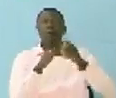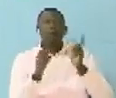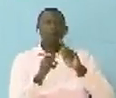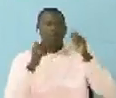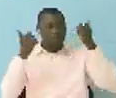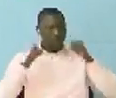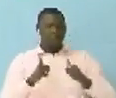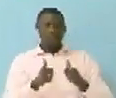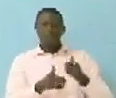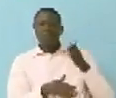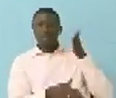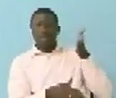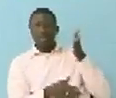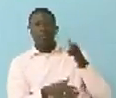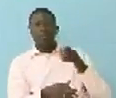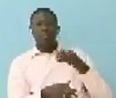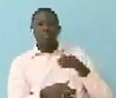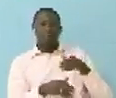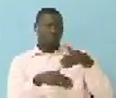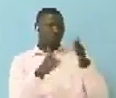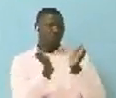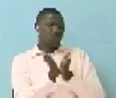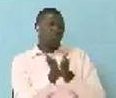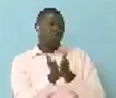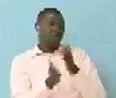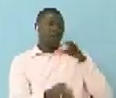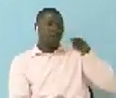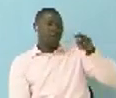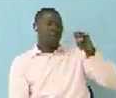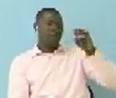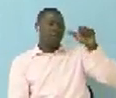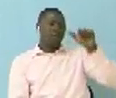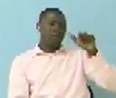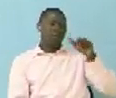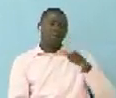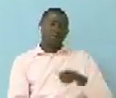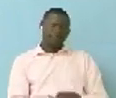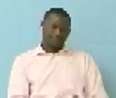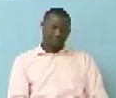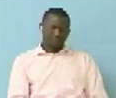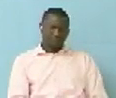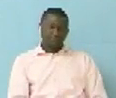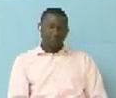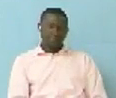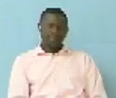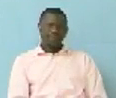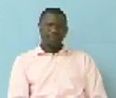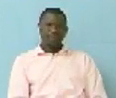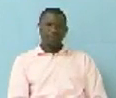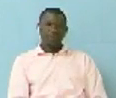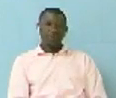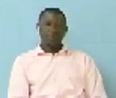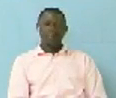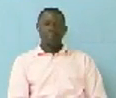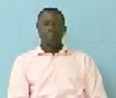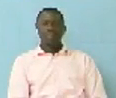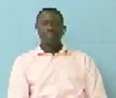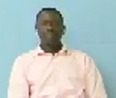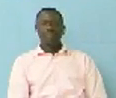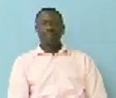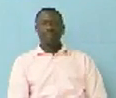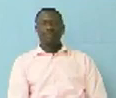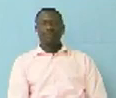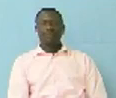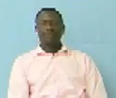the investigative panel, isn't it? President wata keta mod me yalo ko kol be marina na telebulu bula dingira nyito kisikisiro be